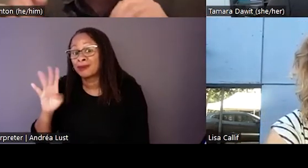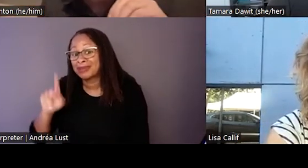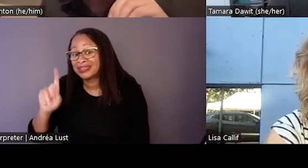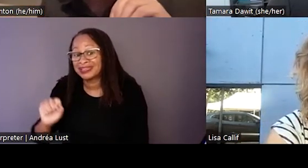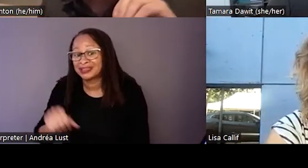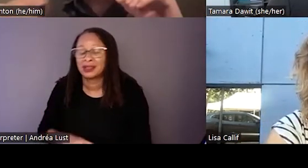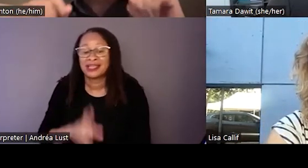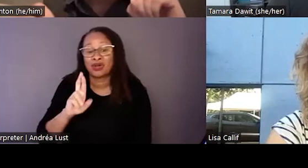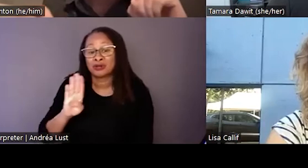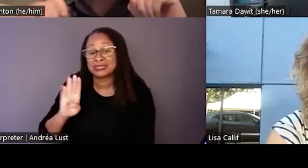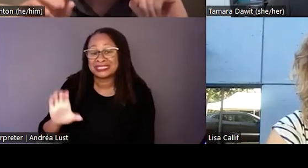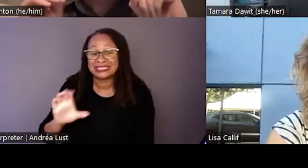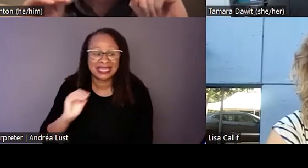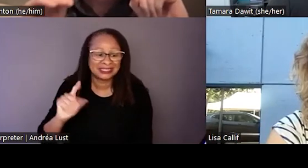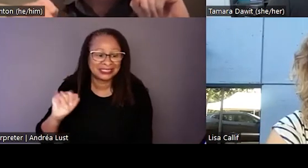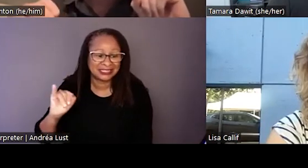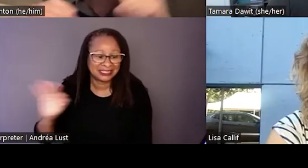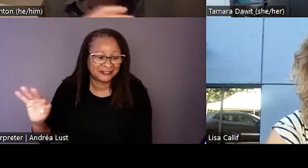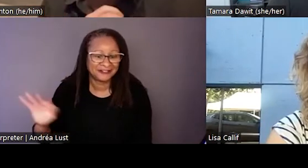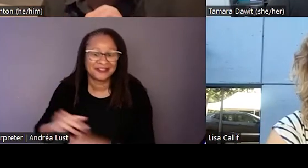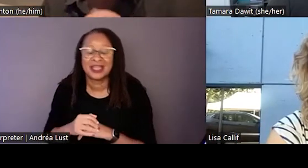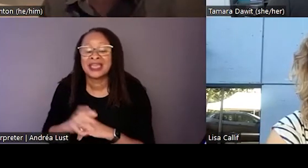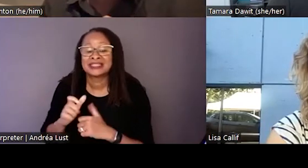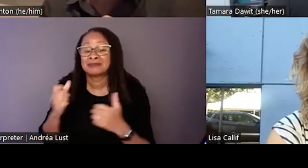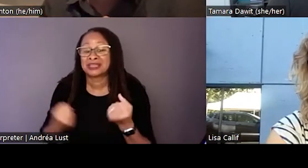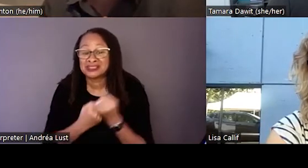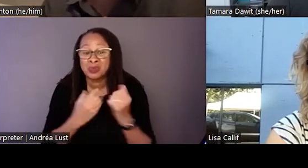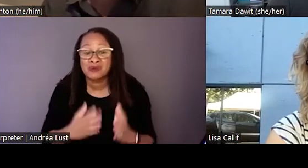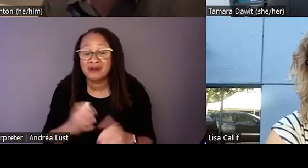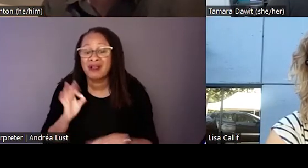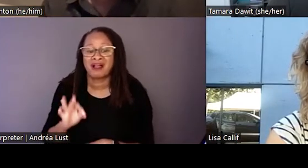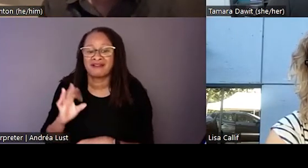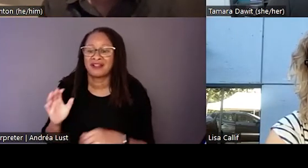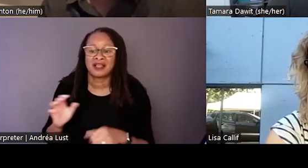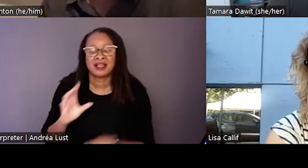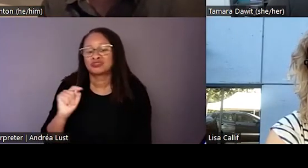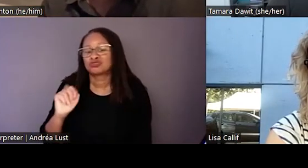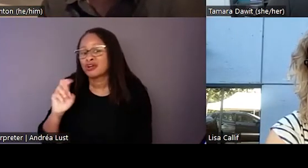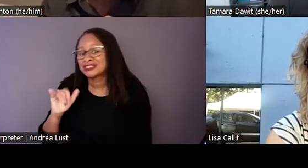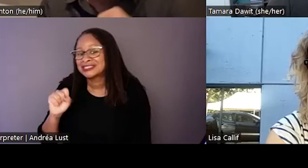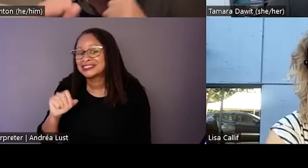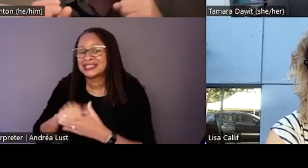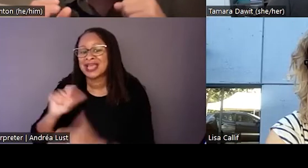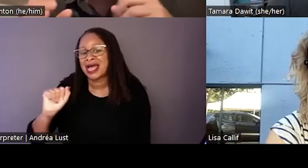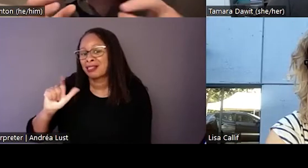RBC and TIFF. RBC has been the biggest funder of the tar sands in Alberta. I